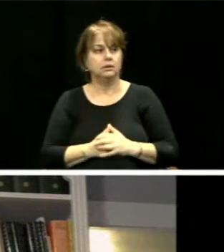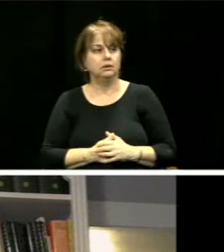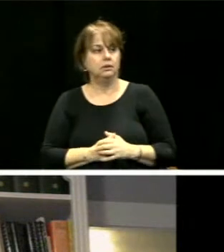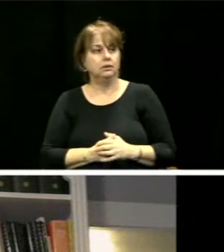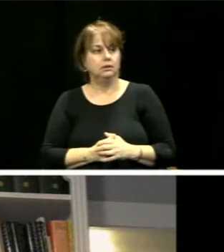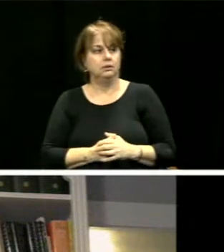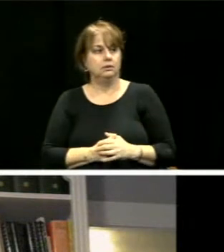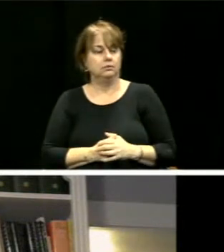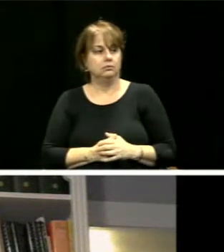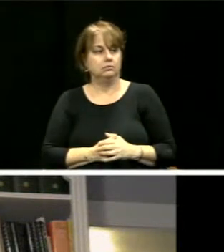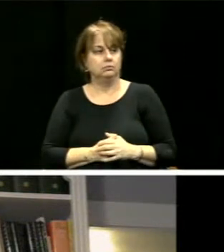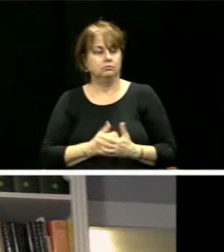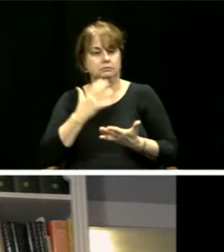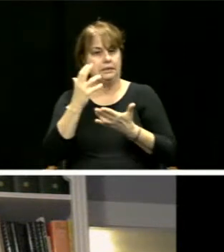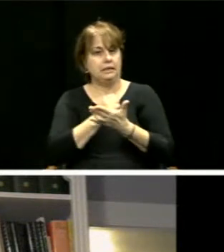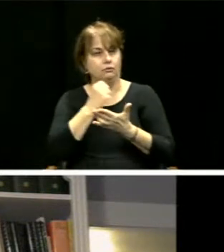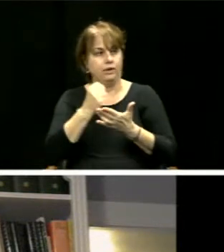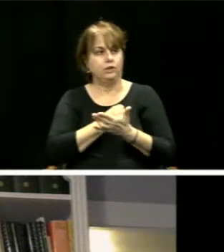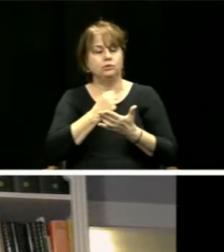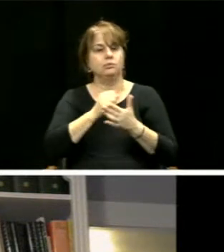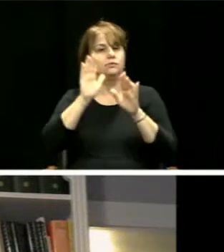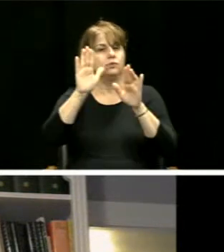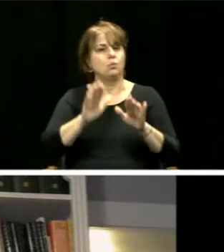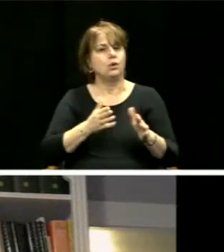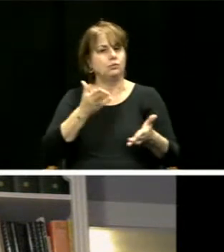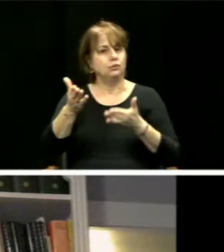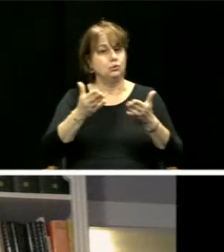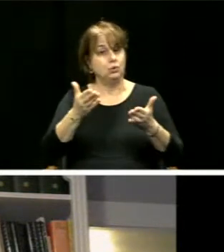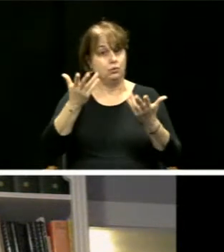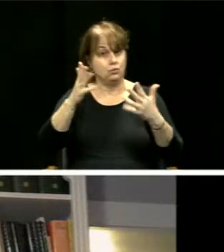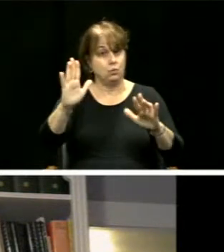take advantage of the wonderful services that we have here,